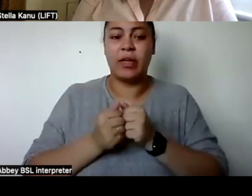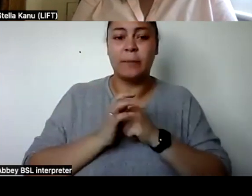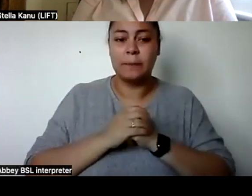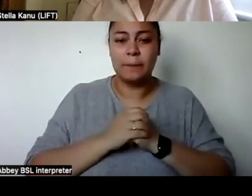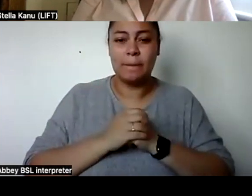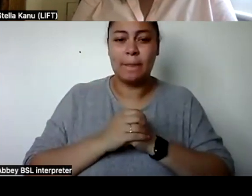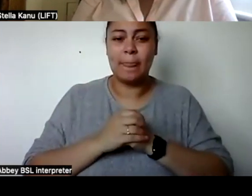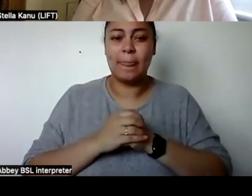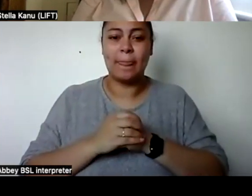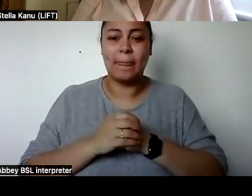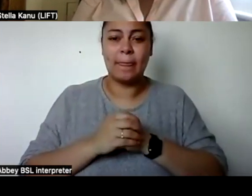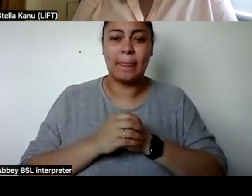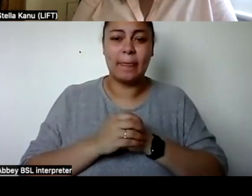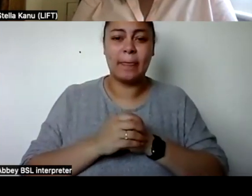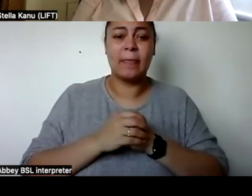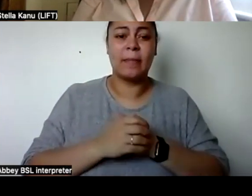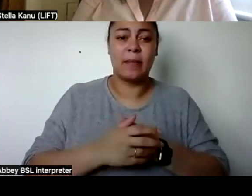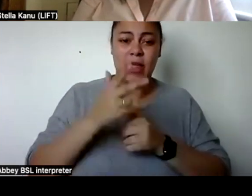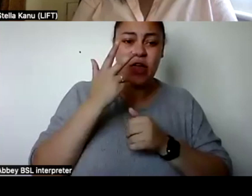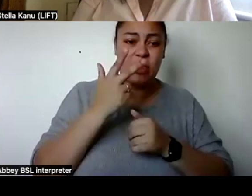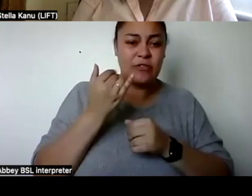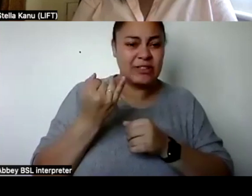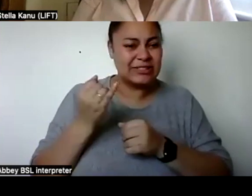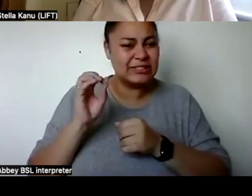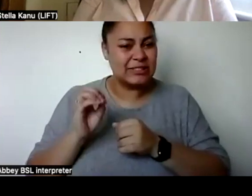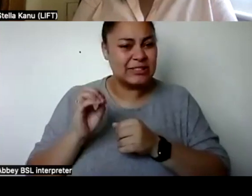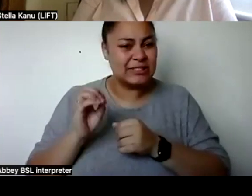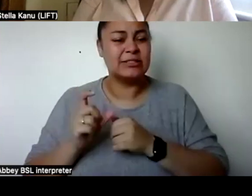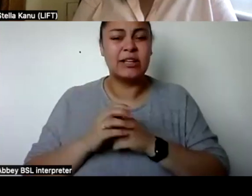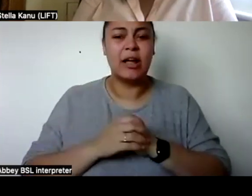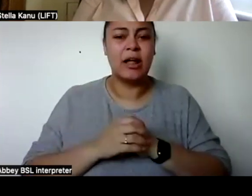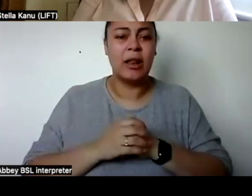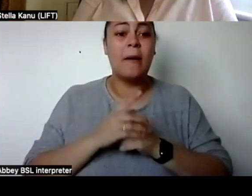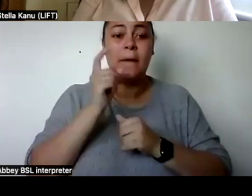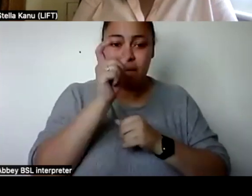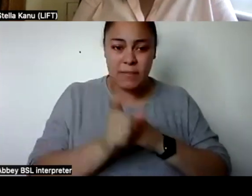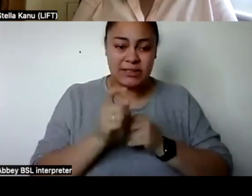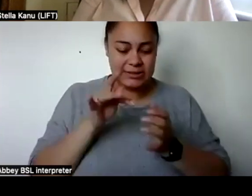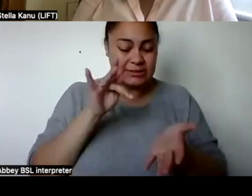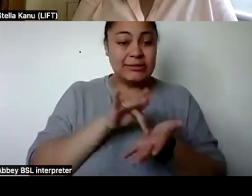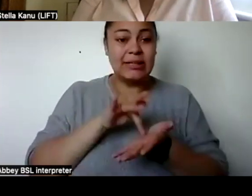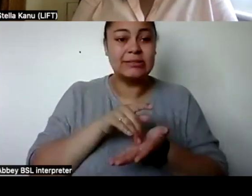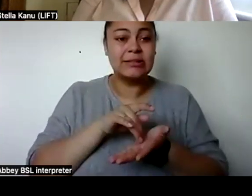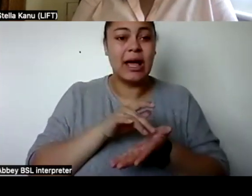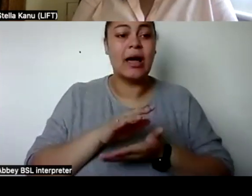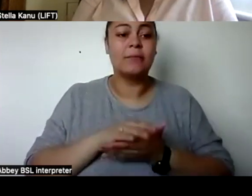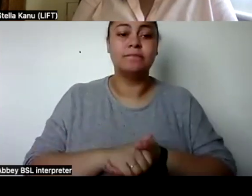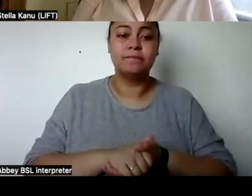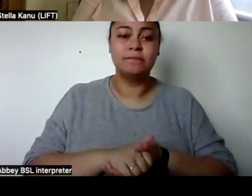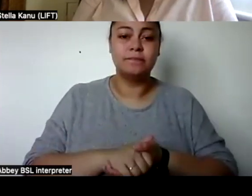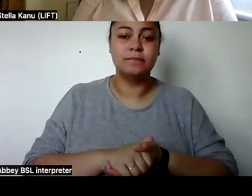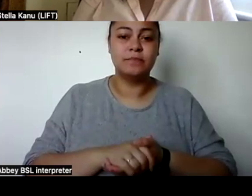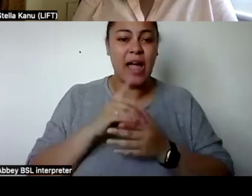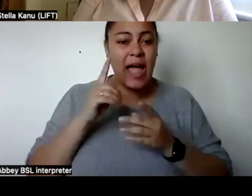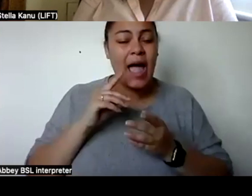And lastly, the 360 self, and I guess this is very much the person-centered approach. You know, it's accepting that every individual